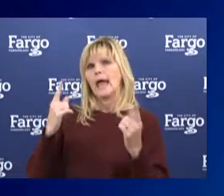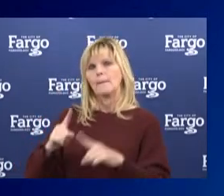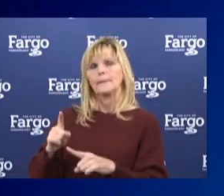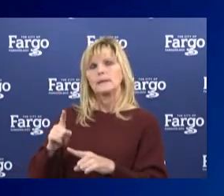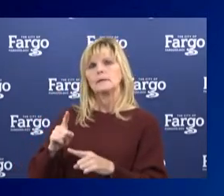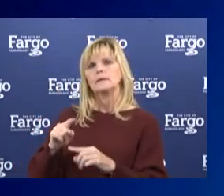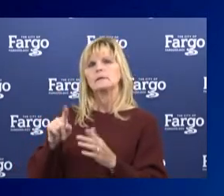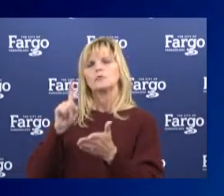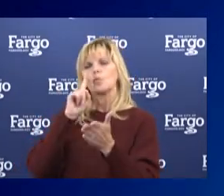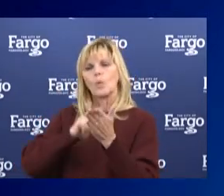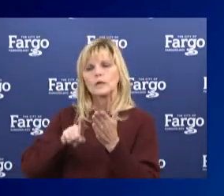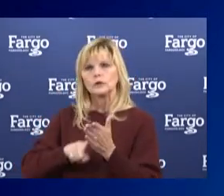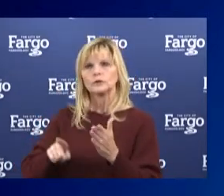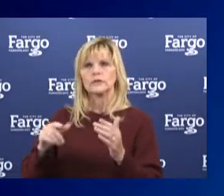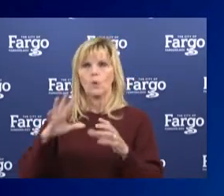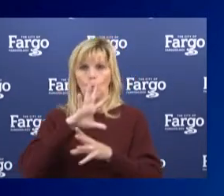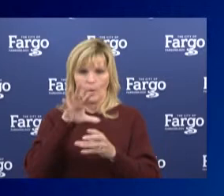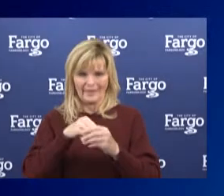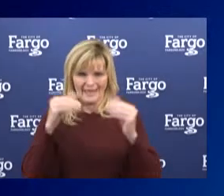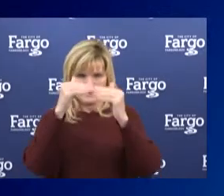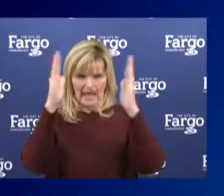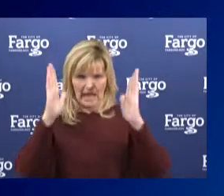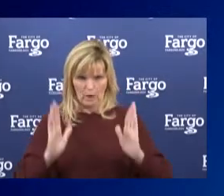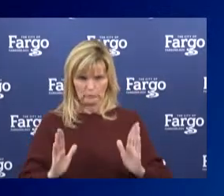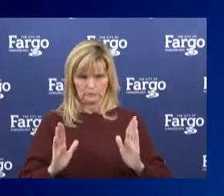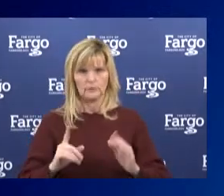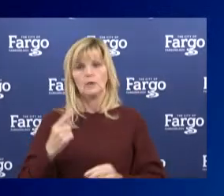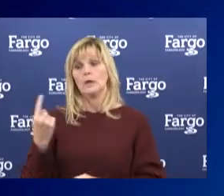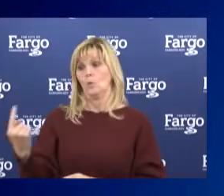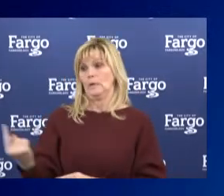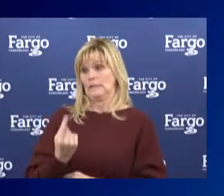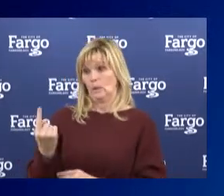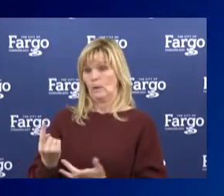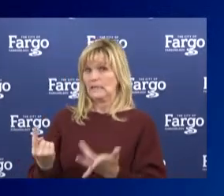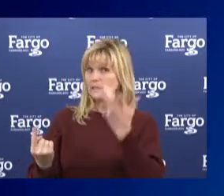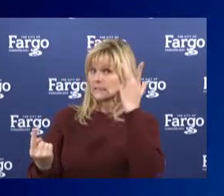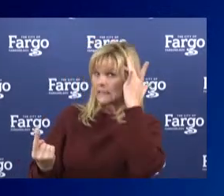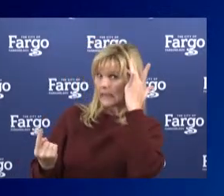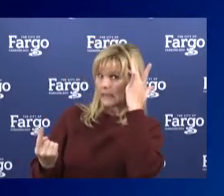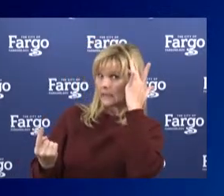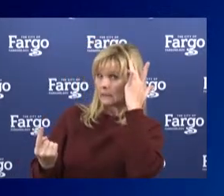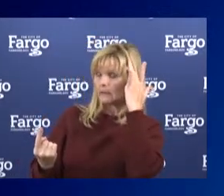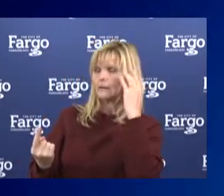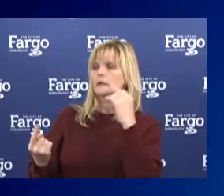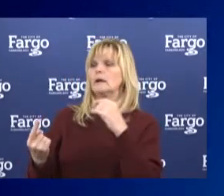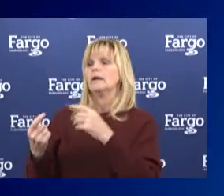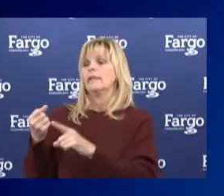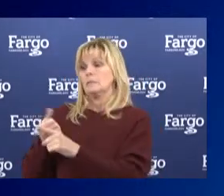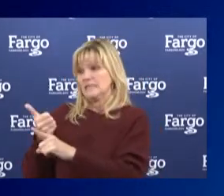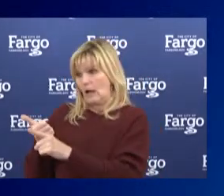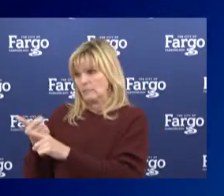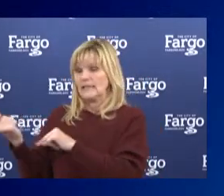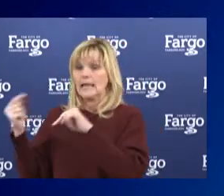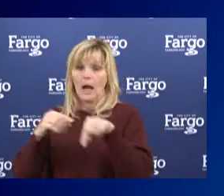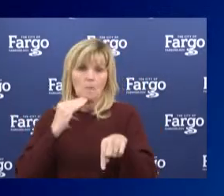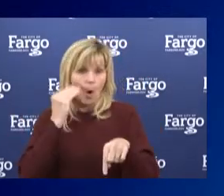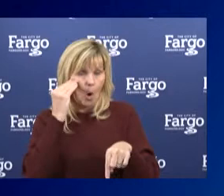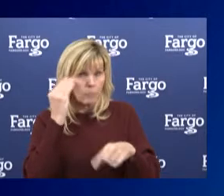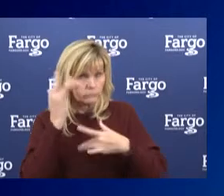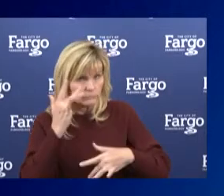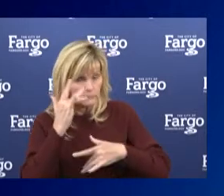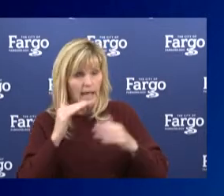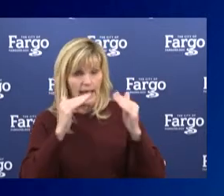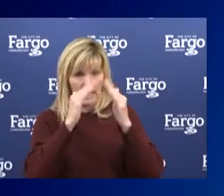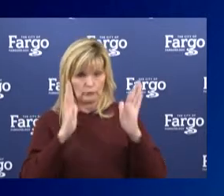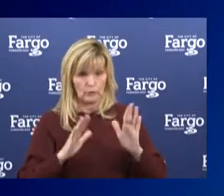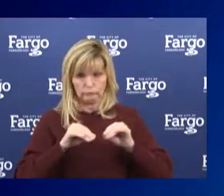at household transmission when somebody is sick and comes back home with the infection. And they looked at households where